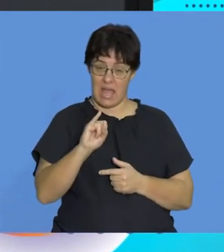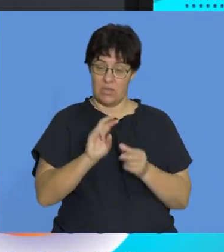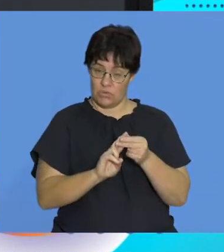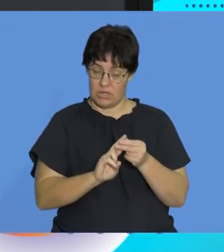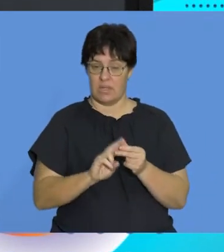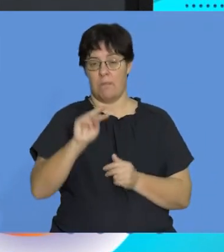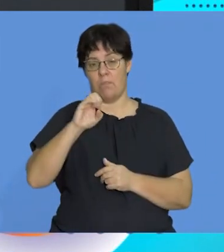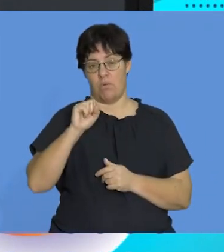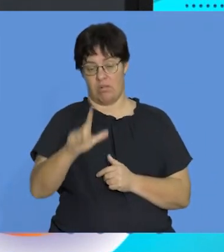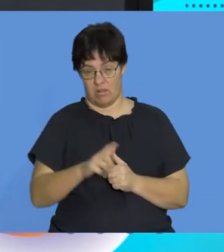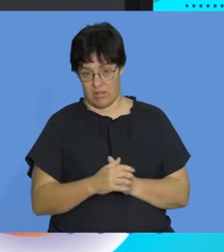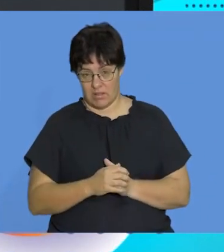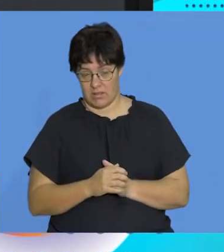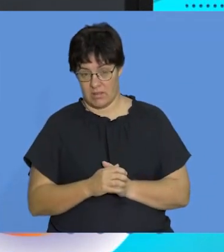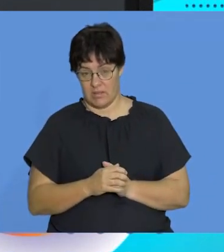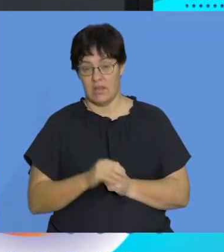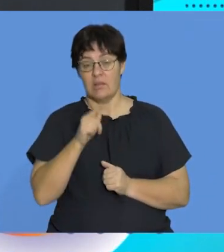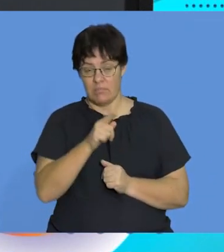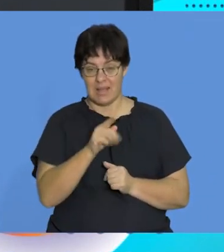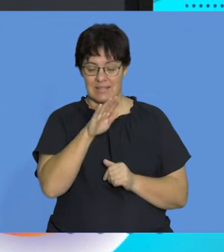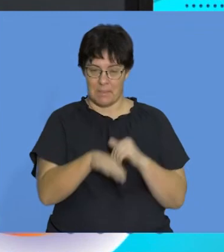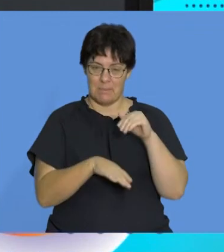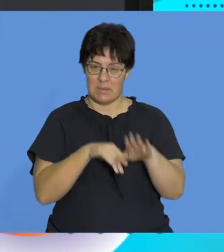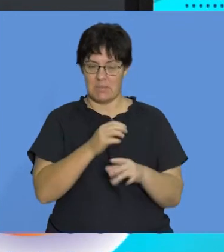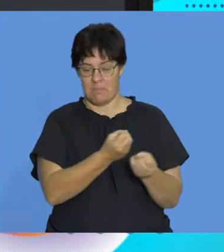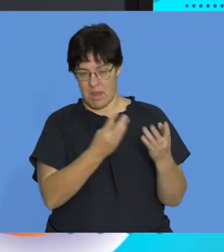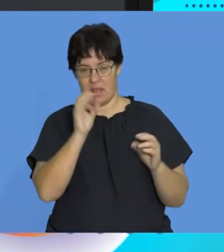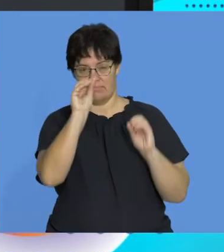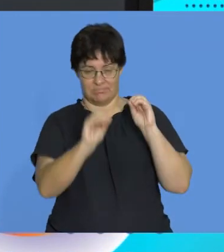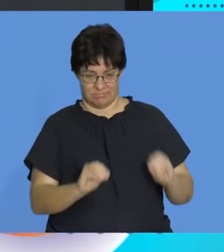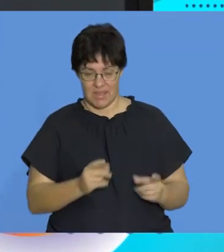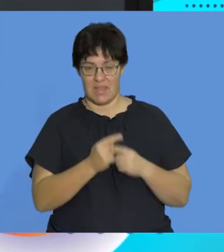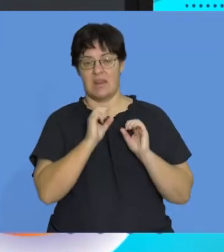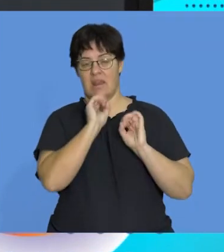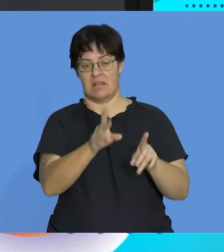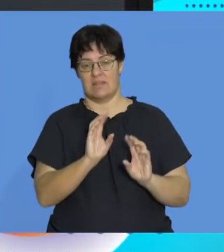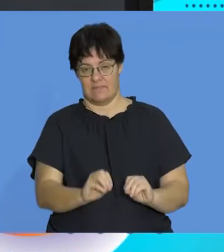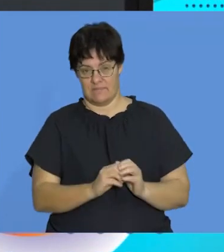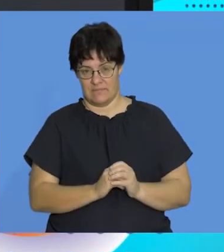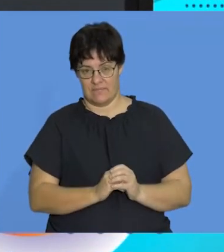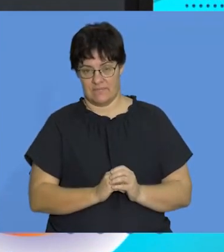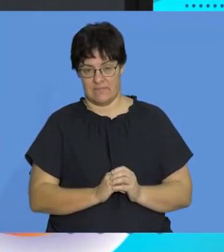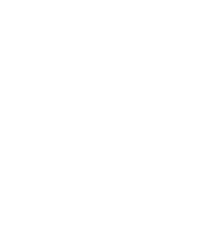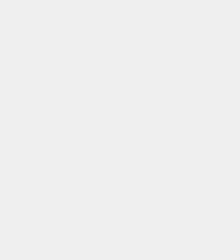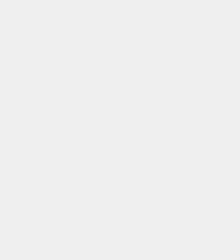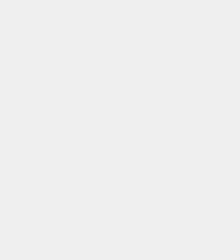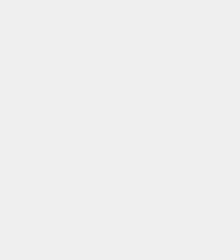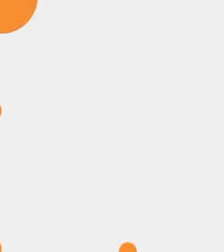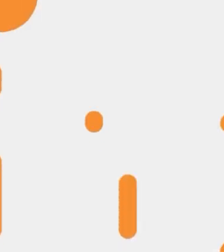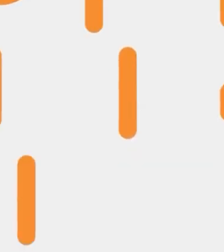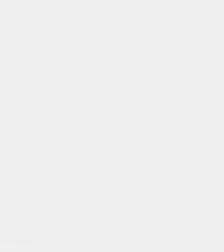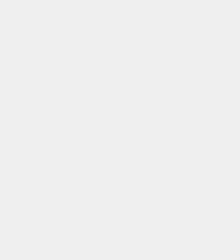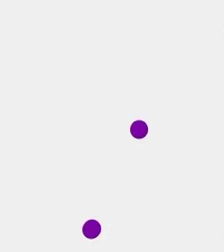matter. So this is typically your multi-step type of a problem. Hopefully that makes a lot of sense.